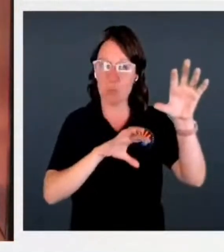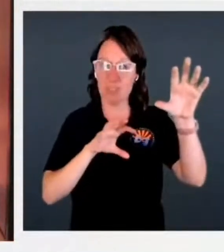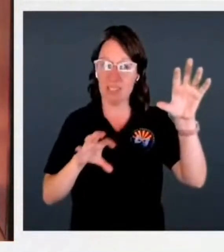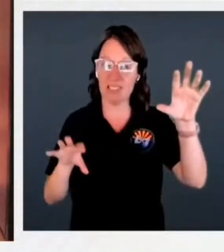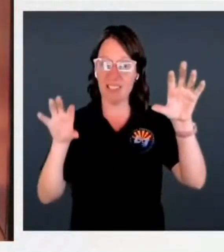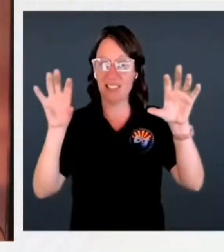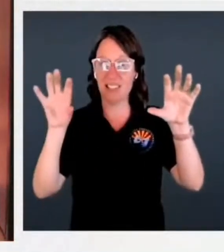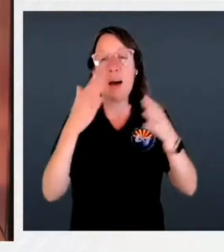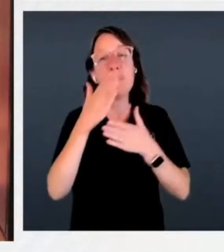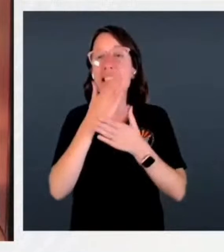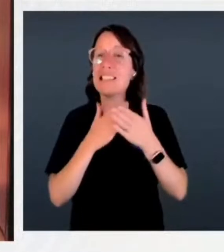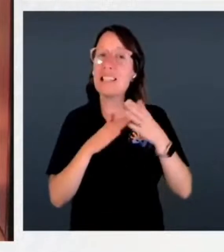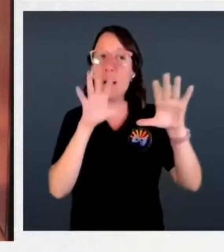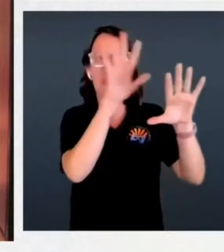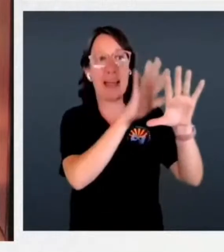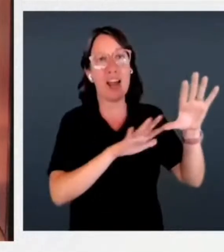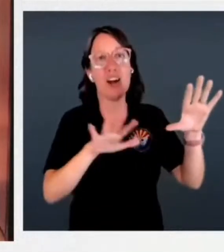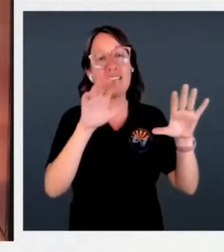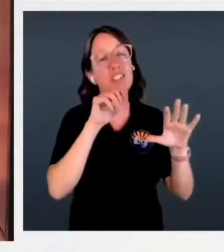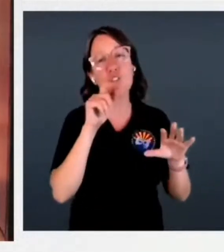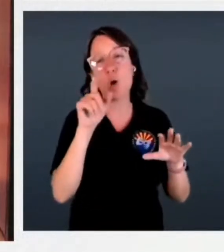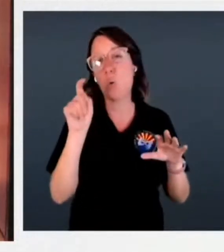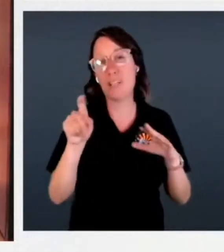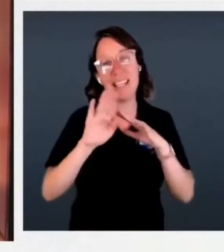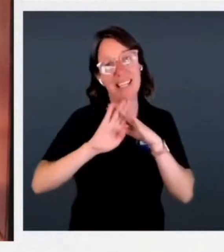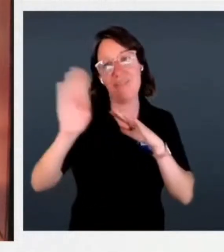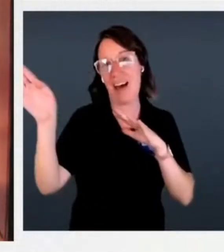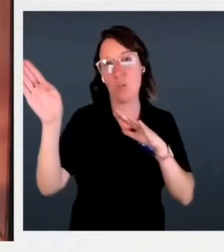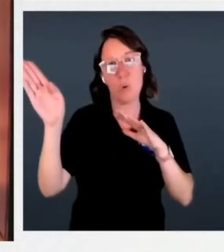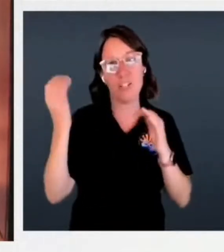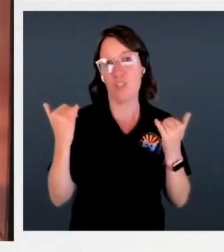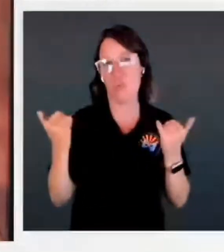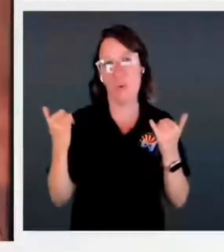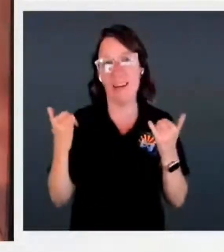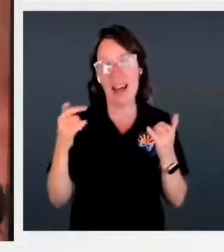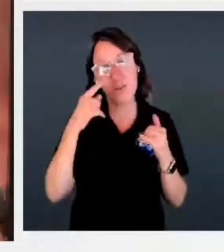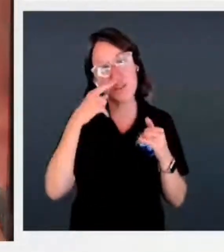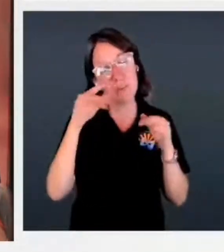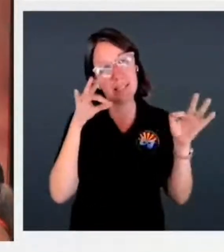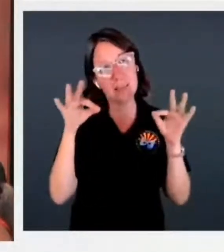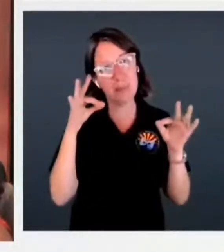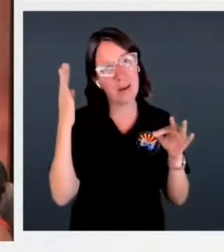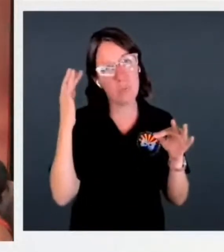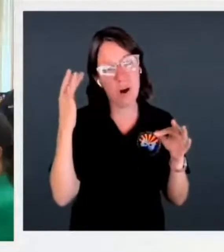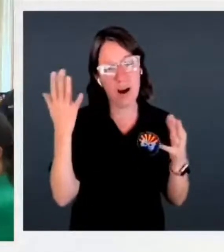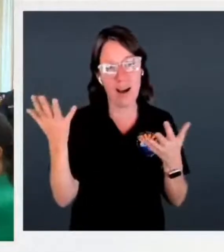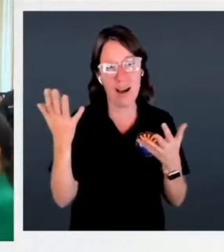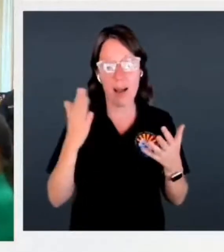evacuation mode. That's my opinion.